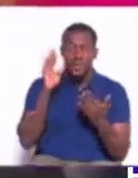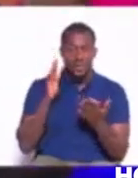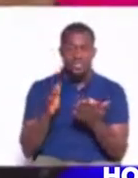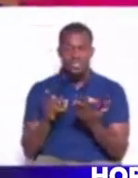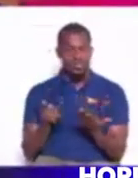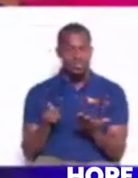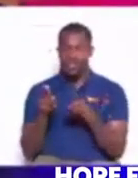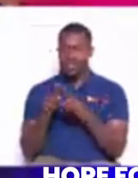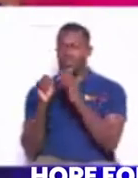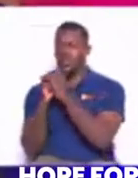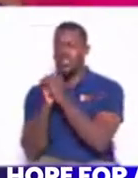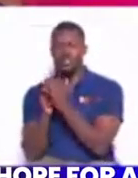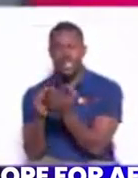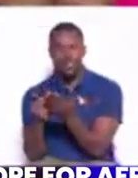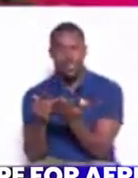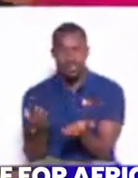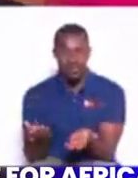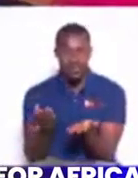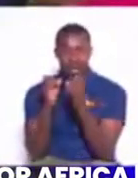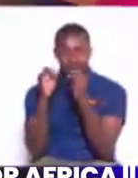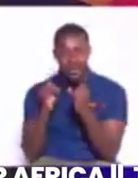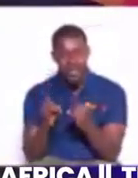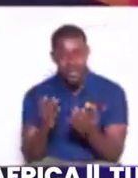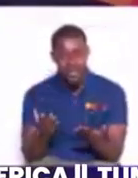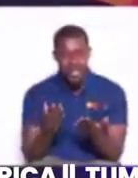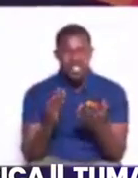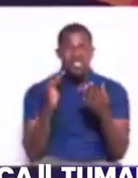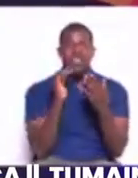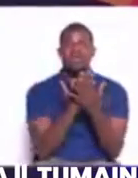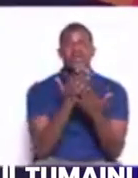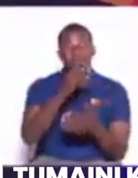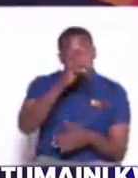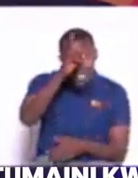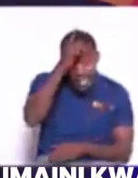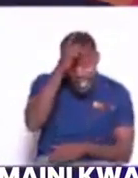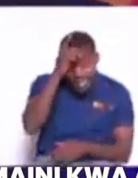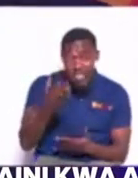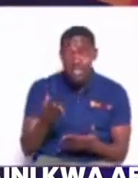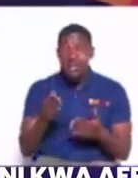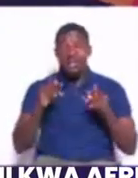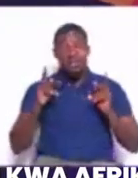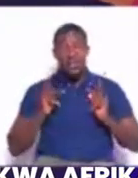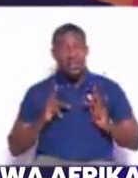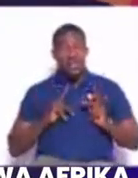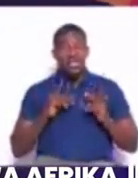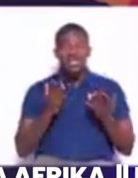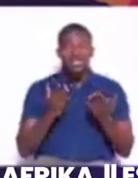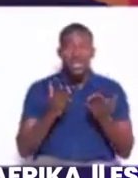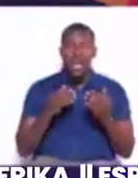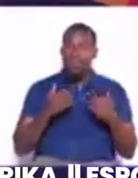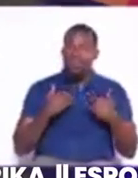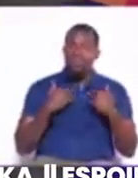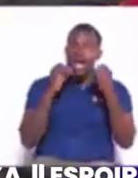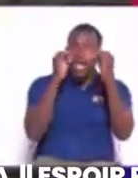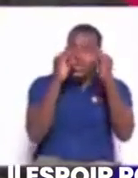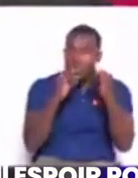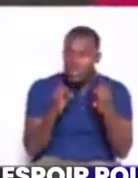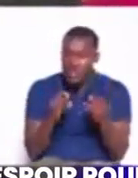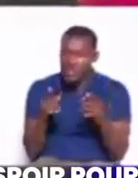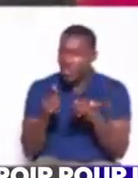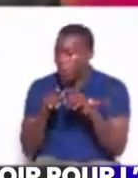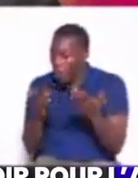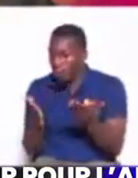a society where some still in village areas make graven images, God says, you shall not make any graven